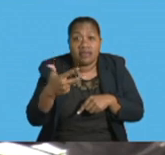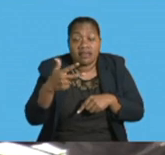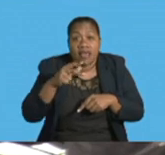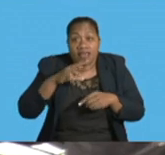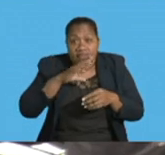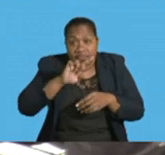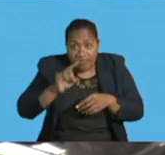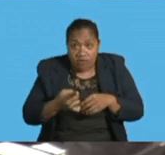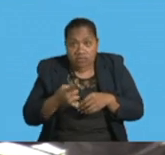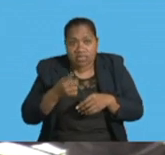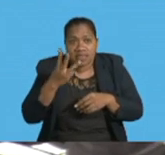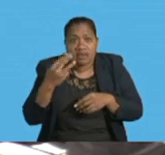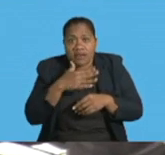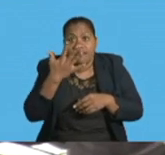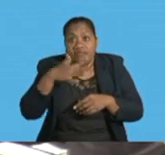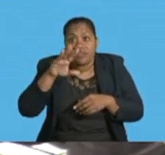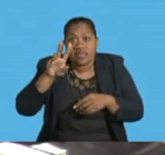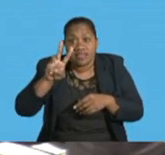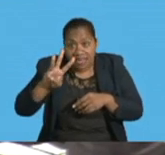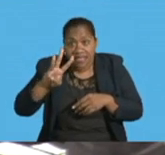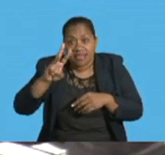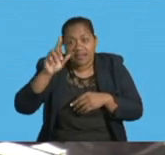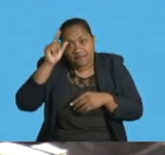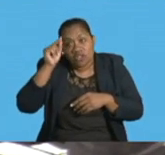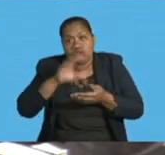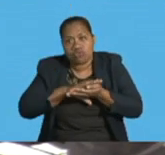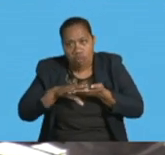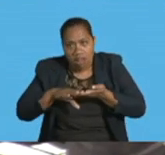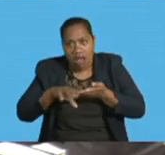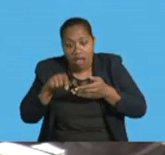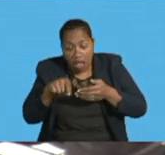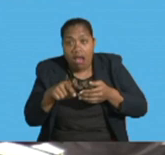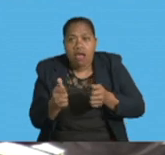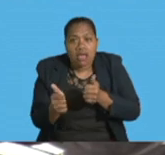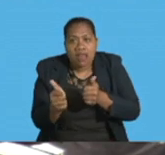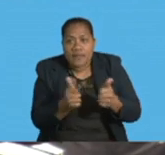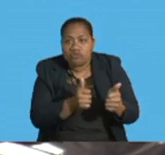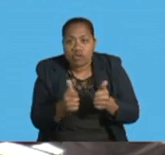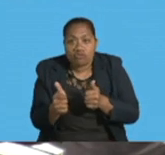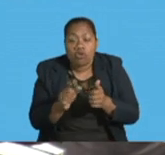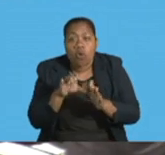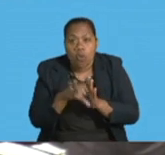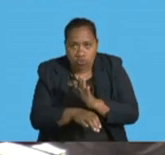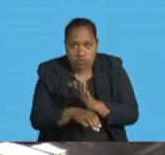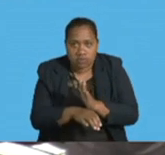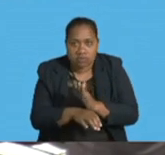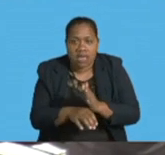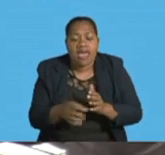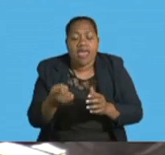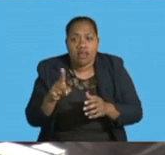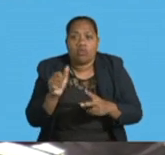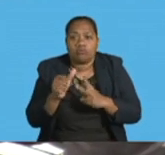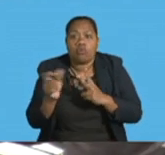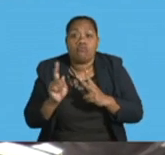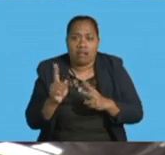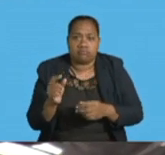168,353 Fijian dollars, which is mainly for administration costs, including staff wages. The main objectives of